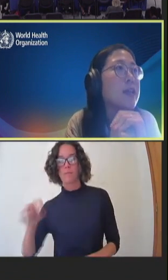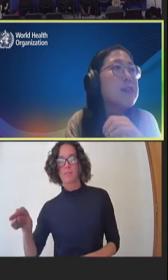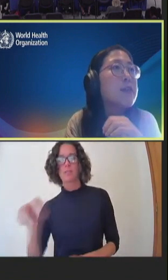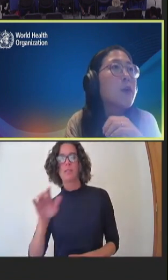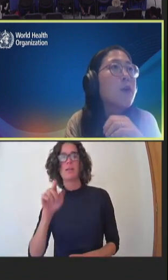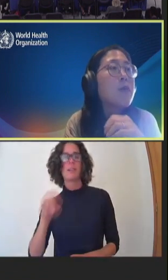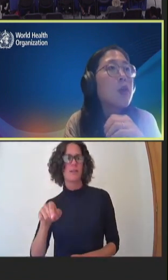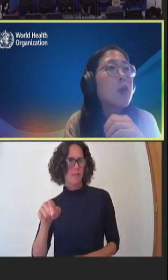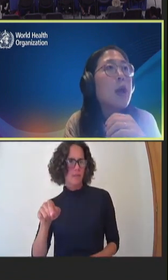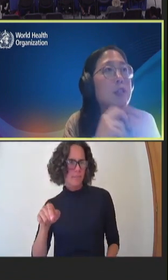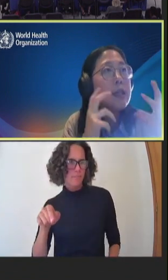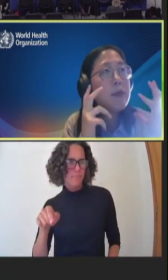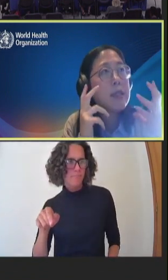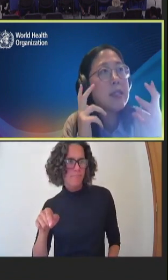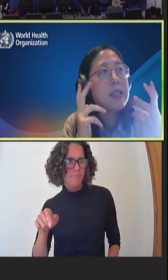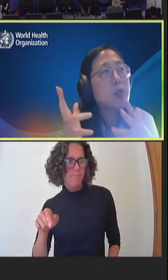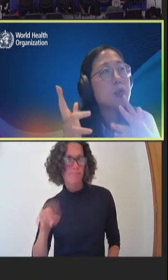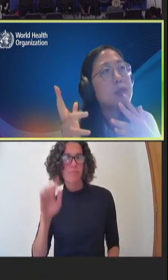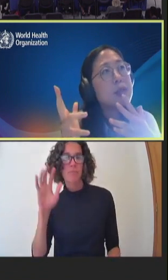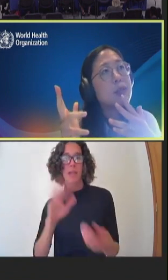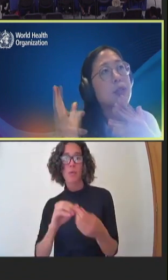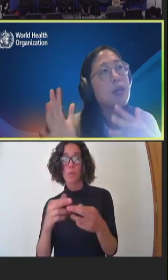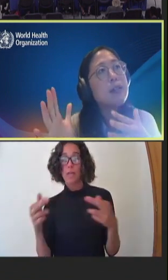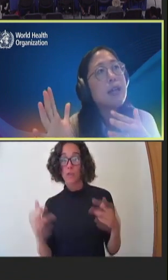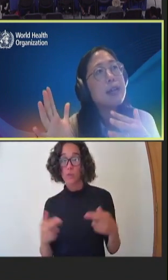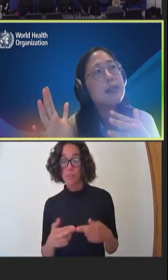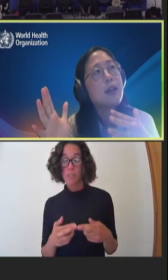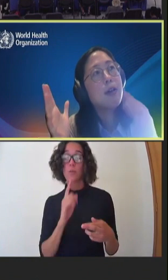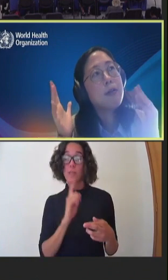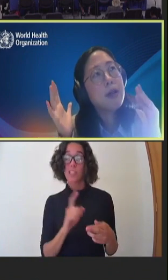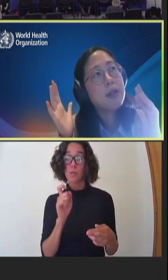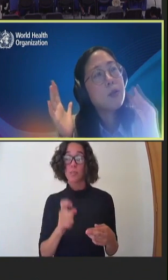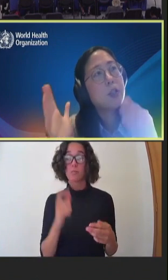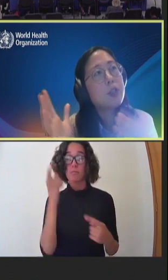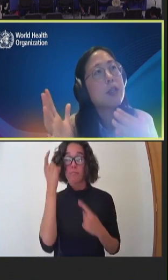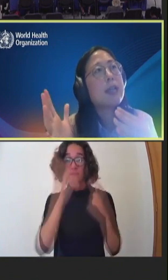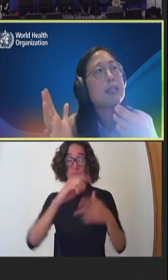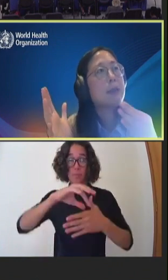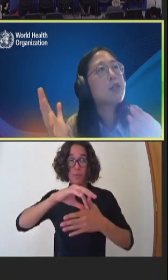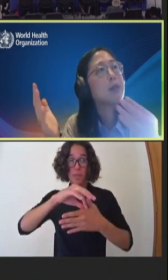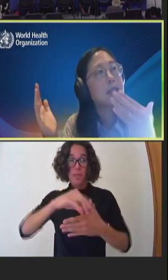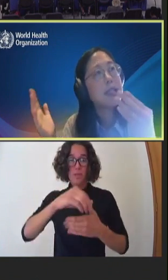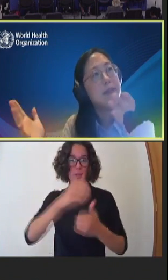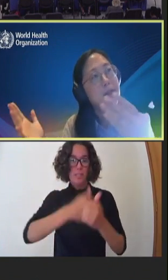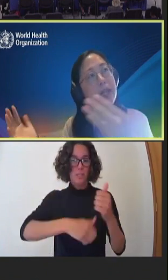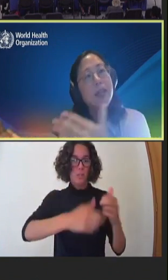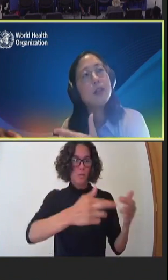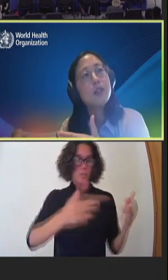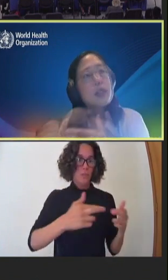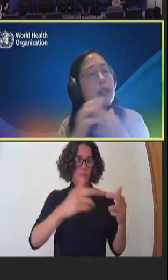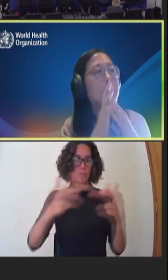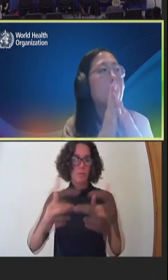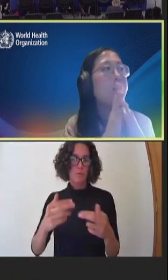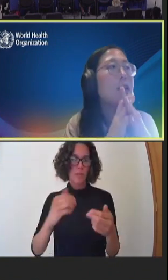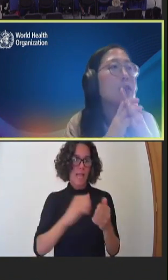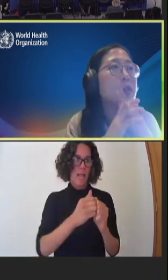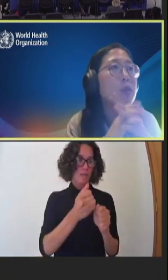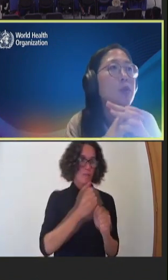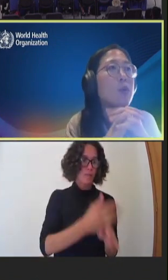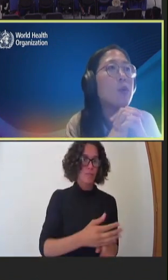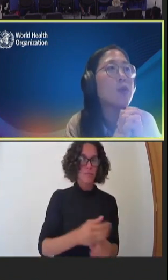region. So you actually really need to put this into context of the region, and especially even in the country